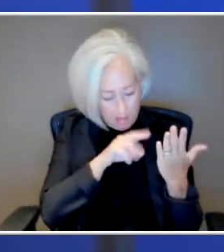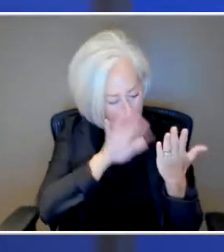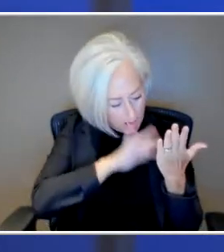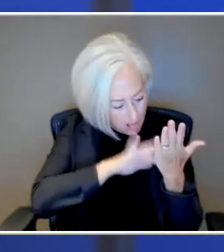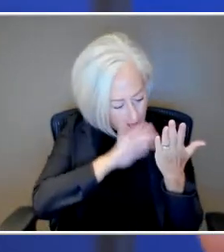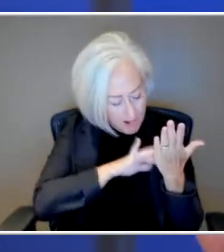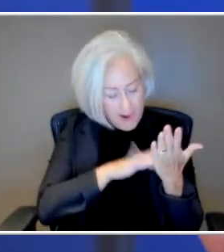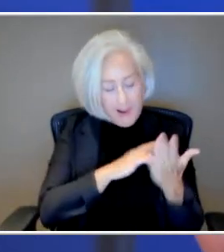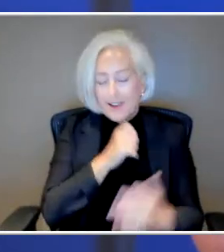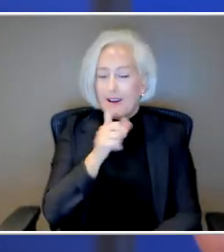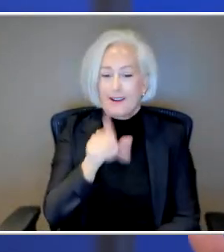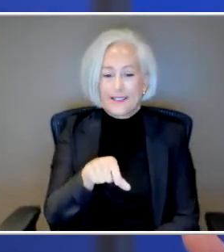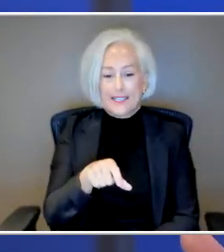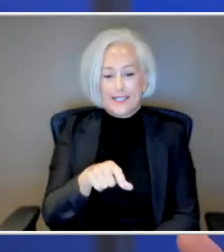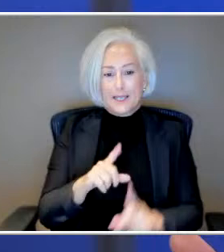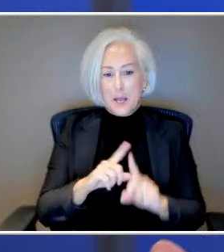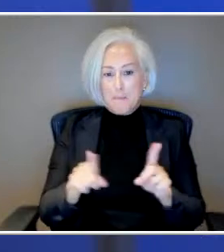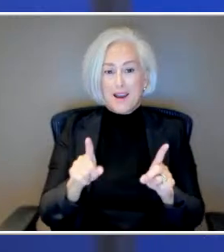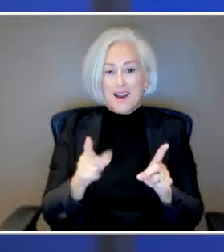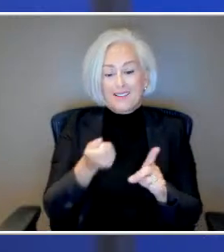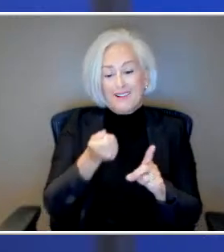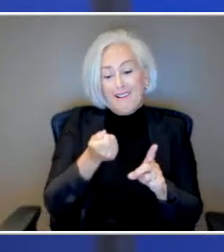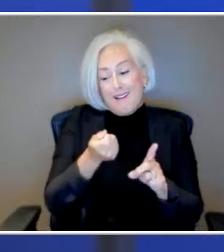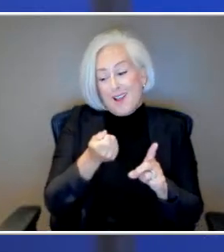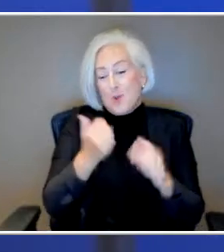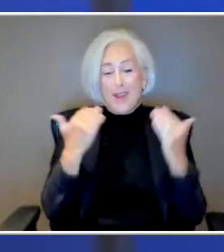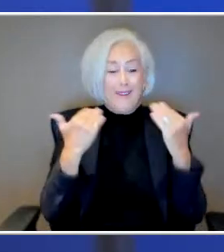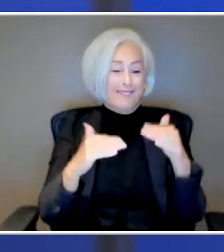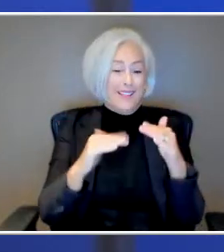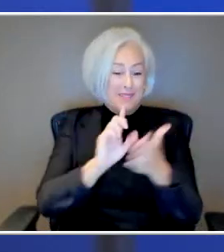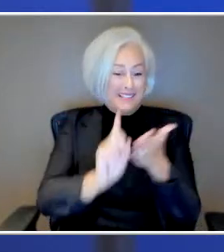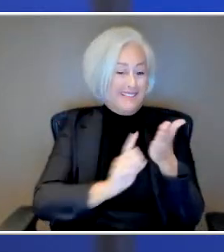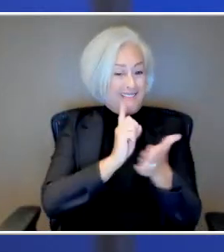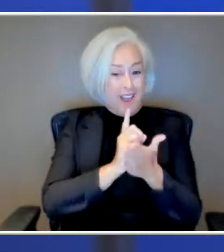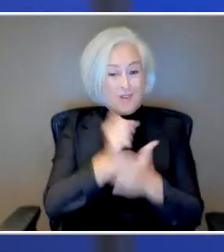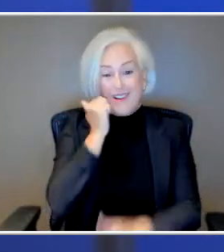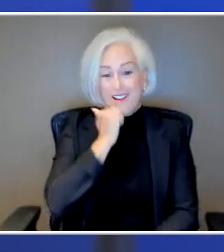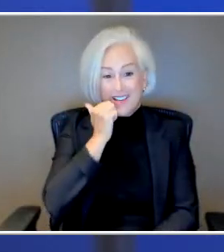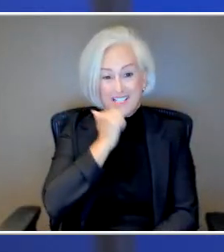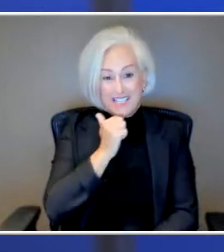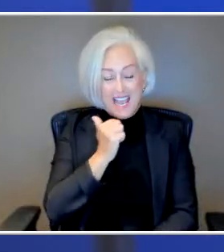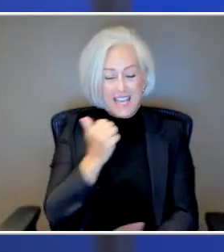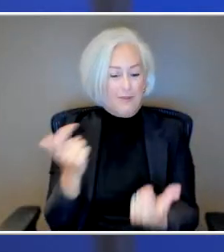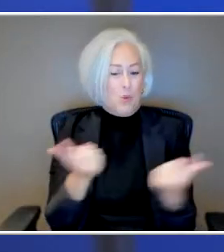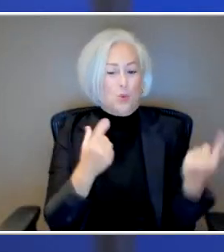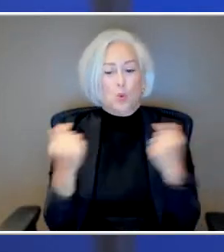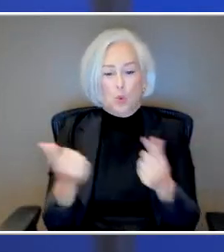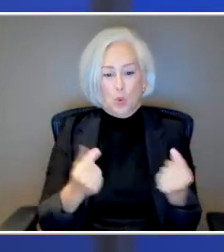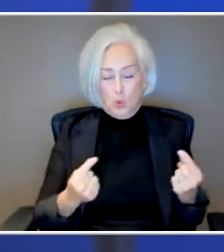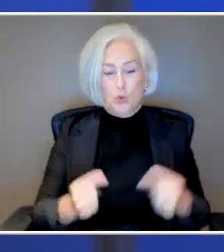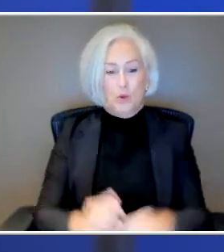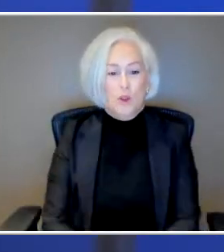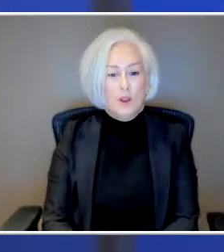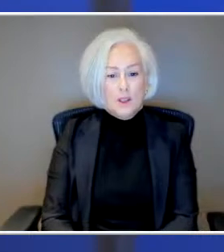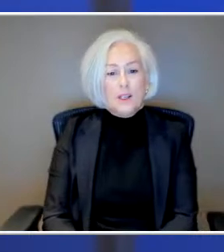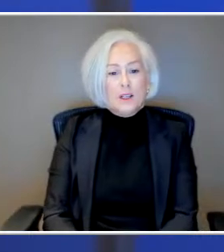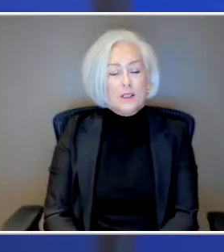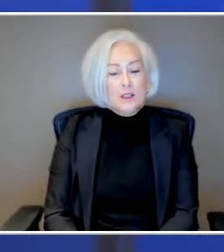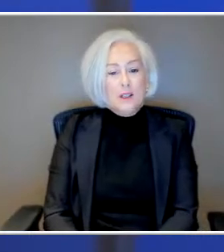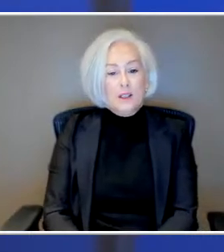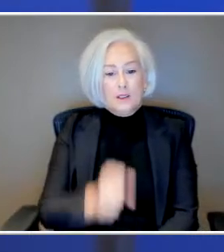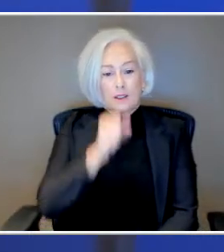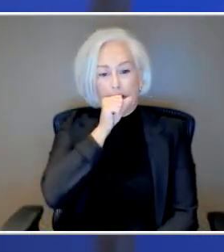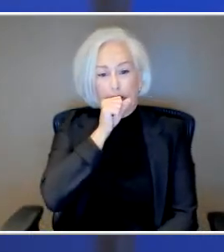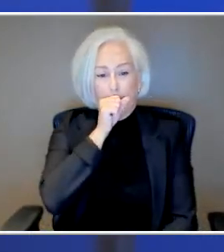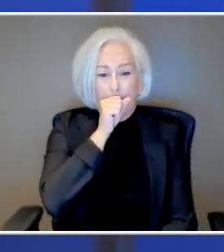of, there's only so many hours a day and where I'm gonna put that. And also knowing that there's other people in my world